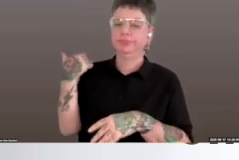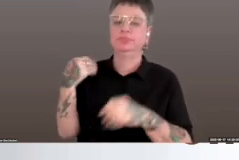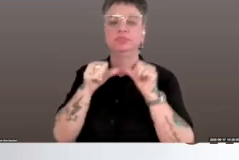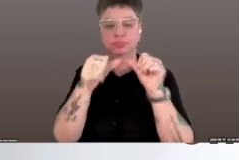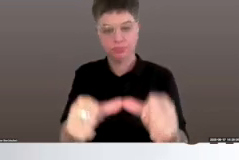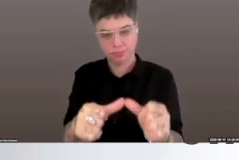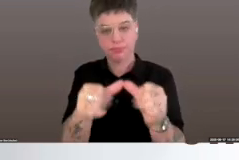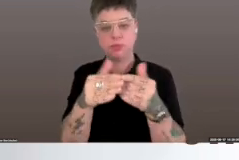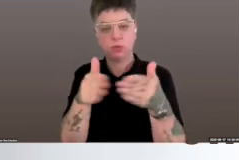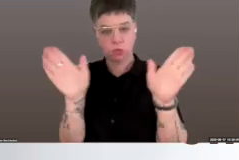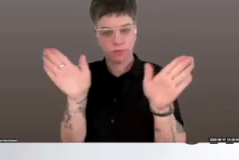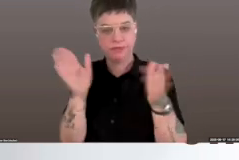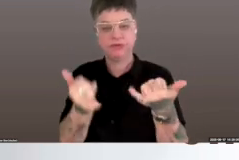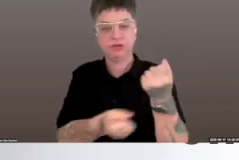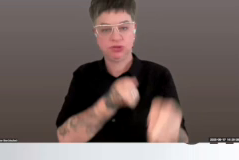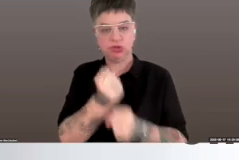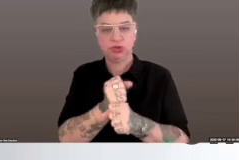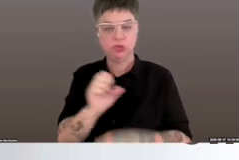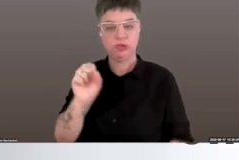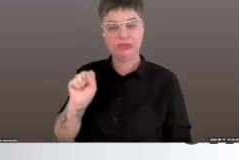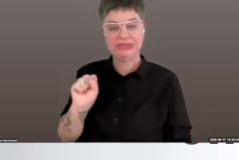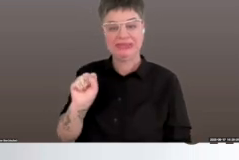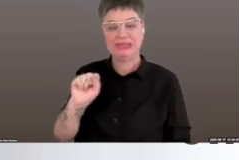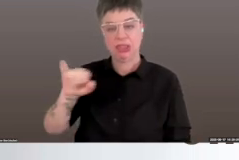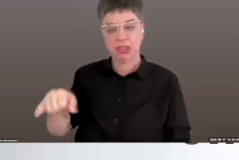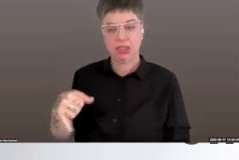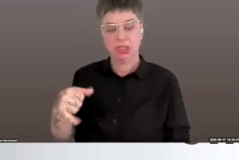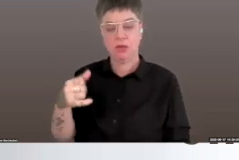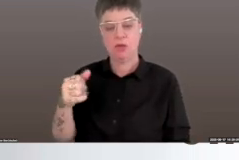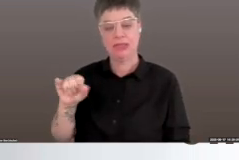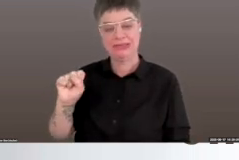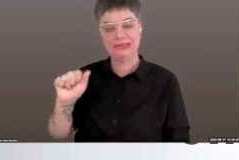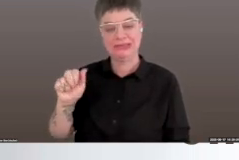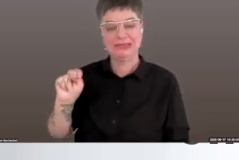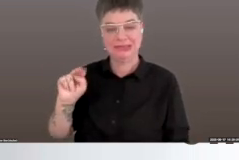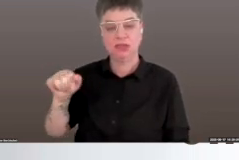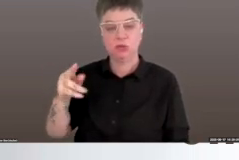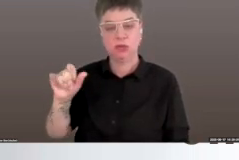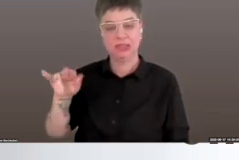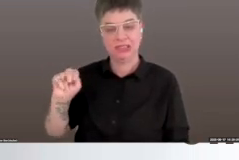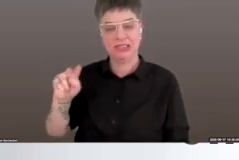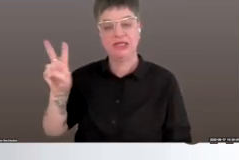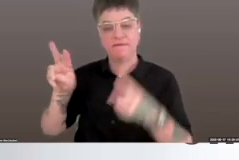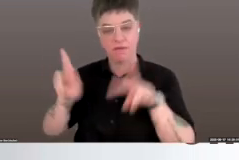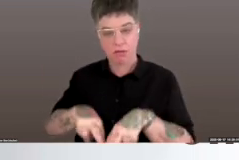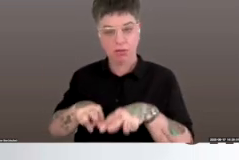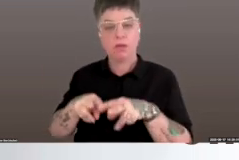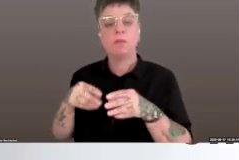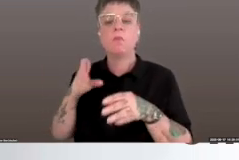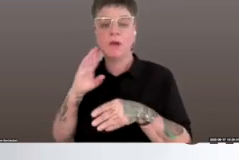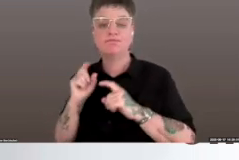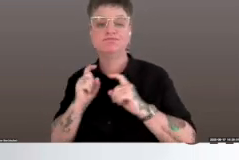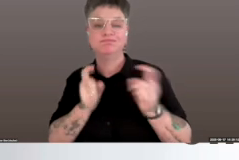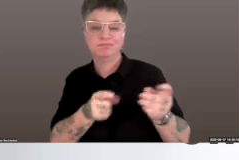year. As for San Joaquin Valley, they will have more funds allocated to them, and so